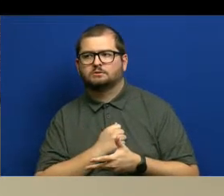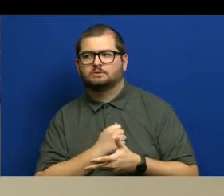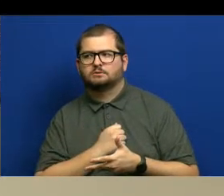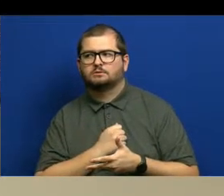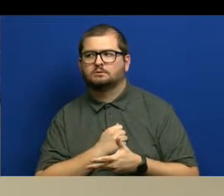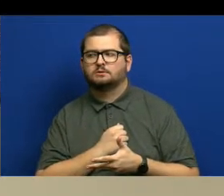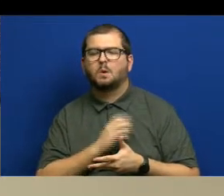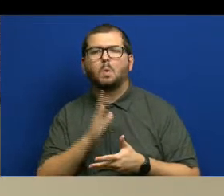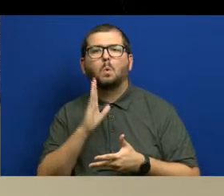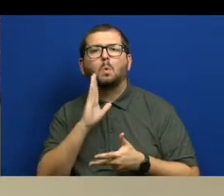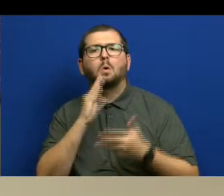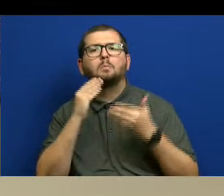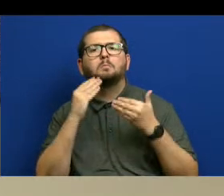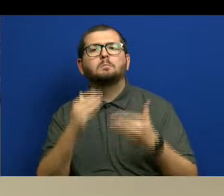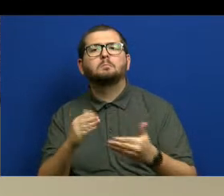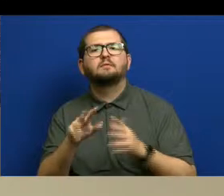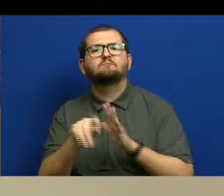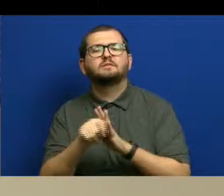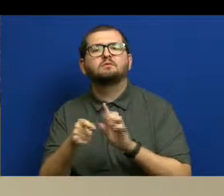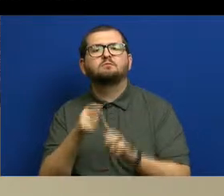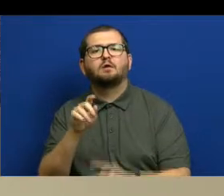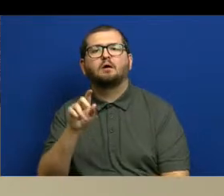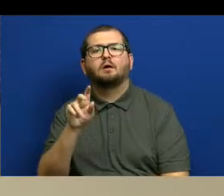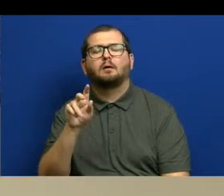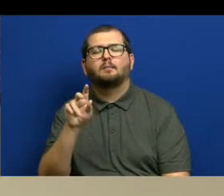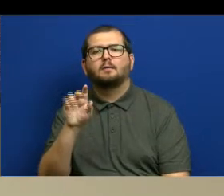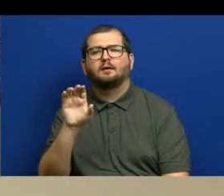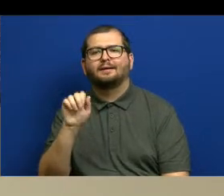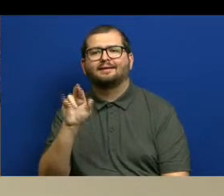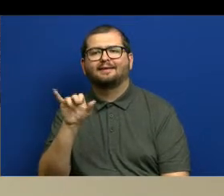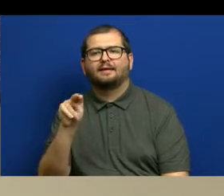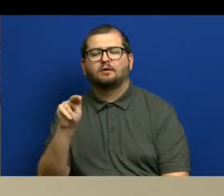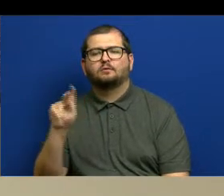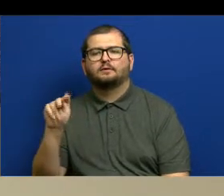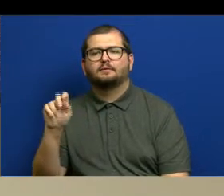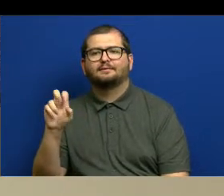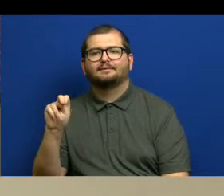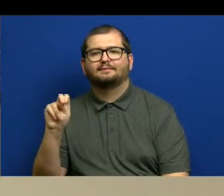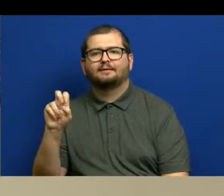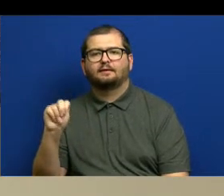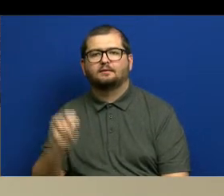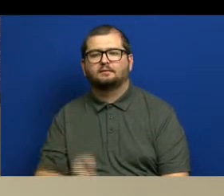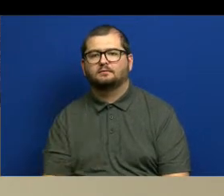let's do the video from Karen Tenen first.